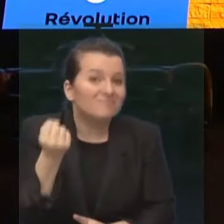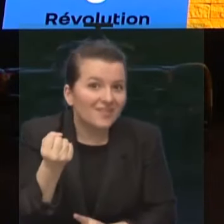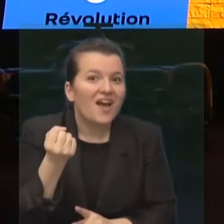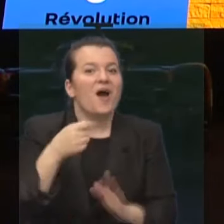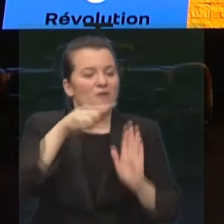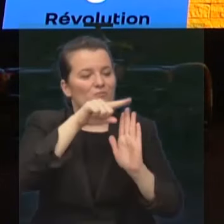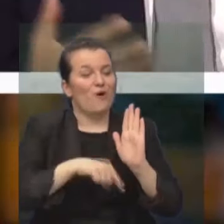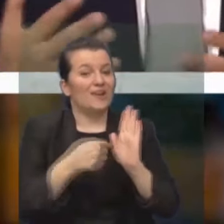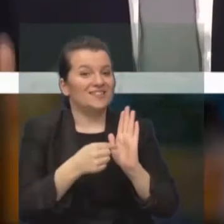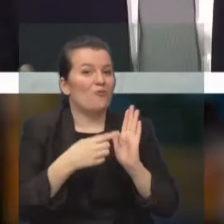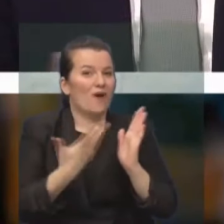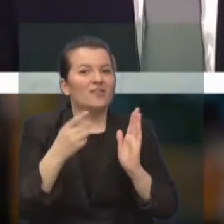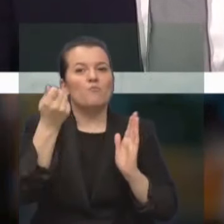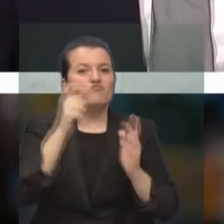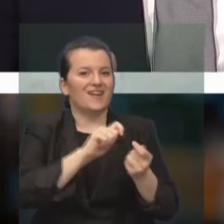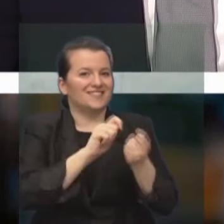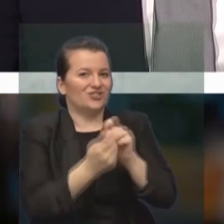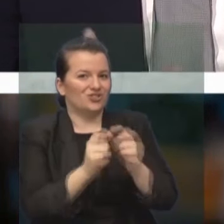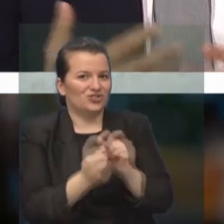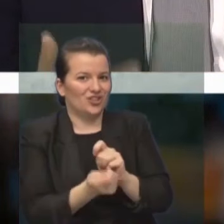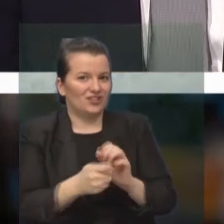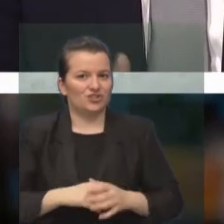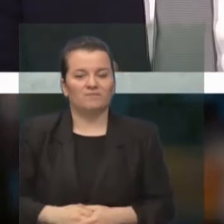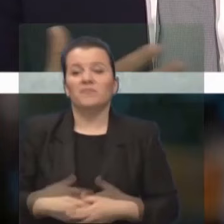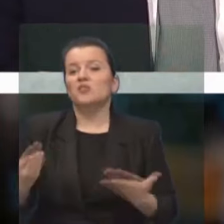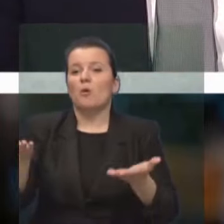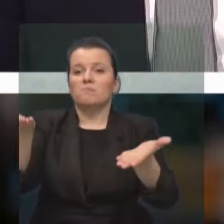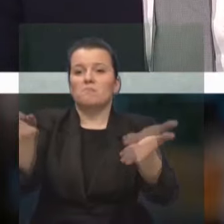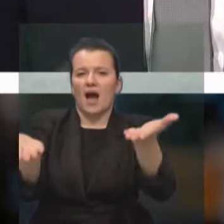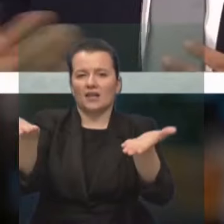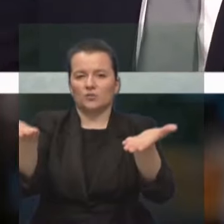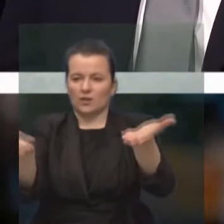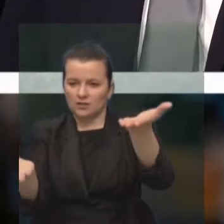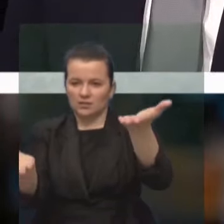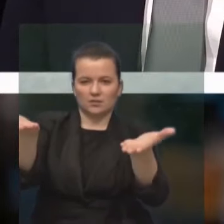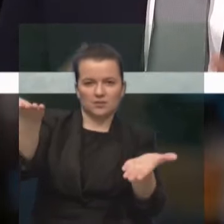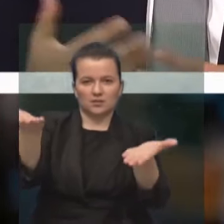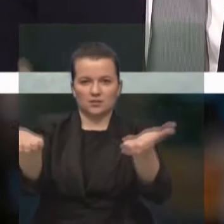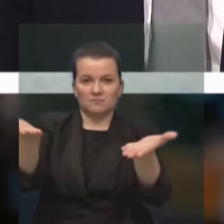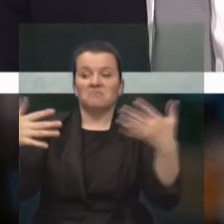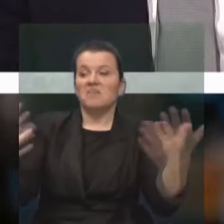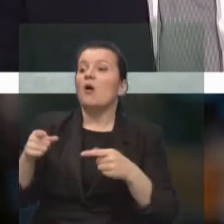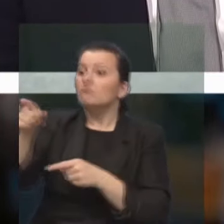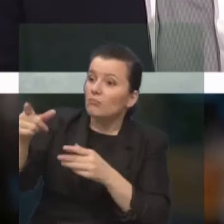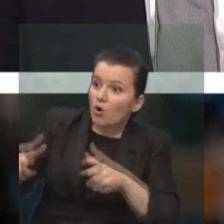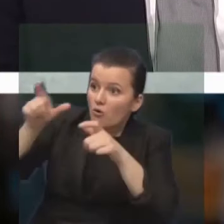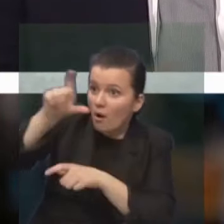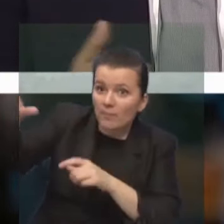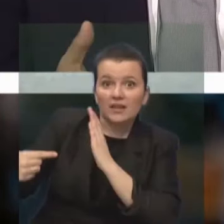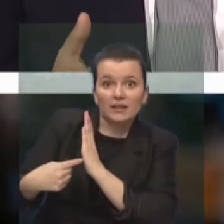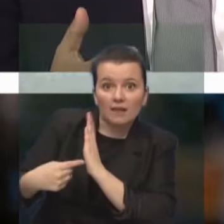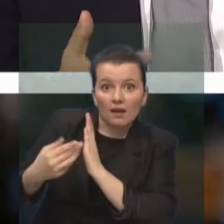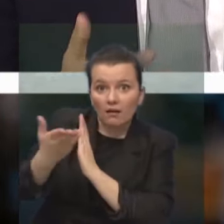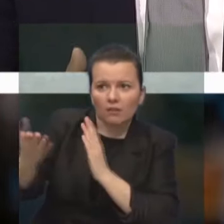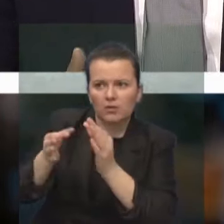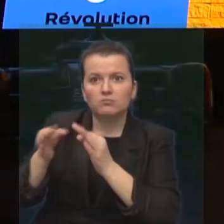So we are redressing the balance, and now we're turning into a tech company, drawing revenue from